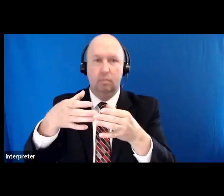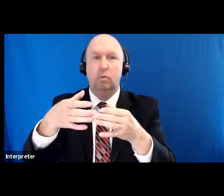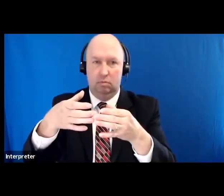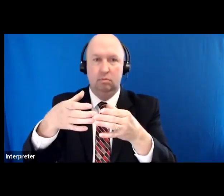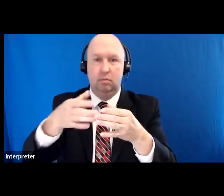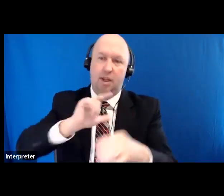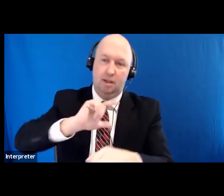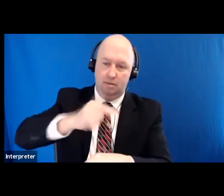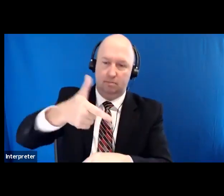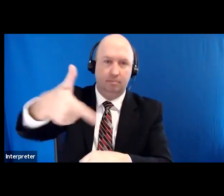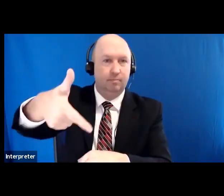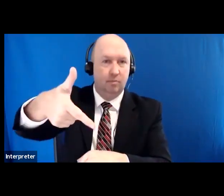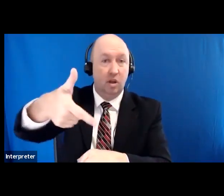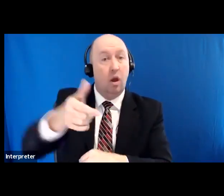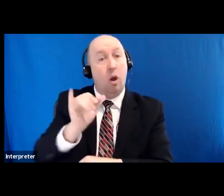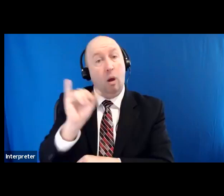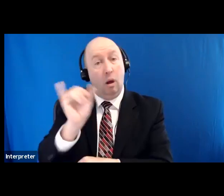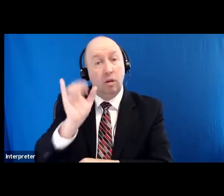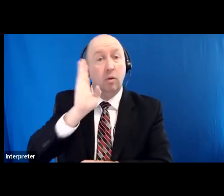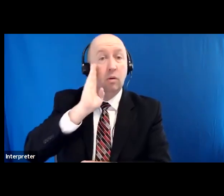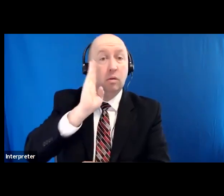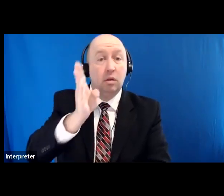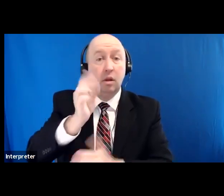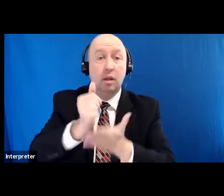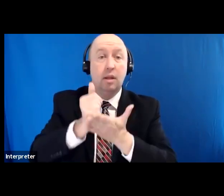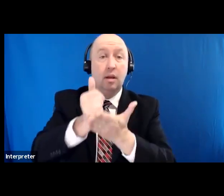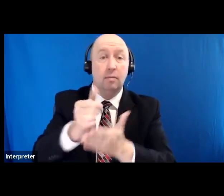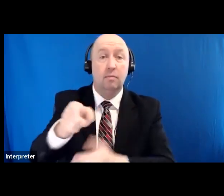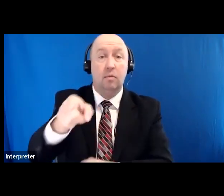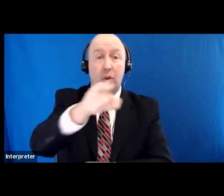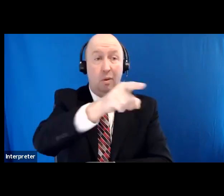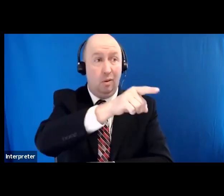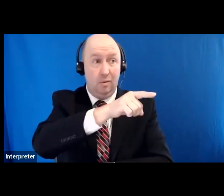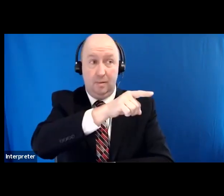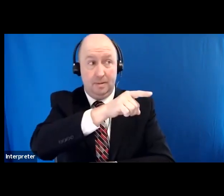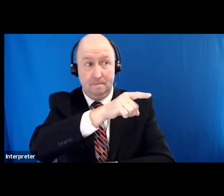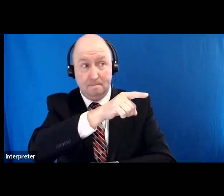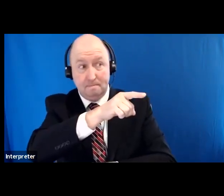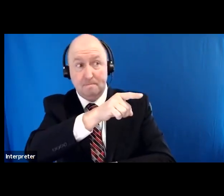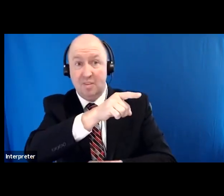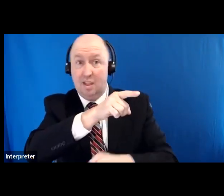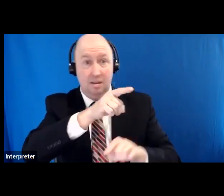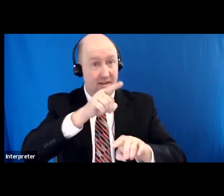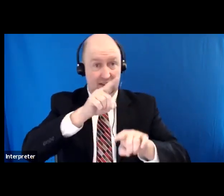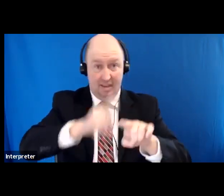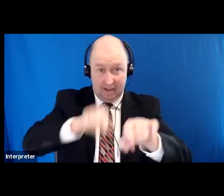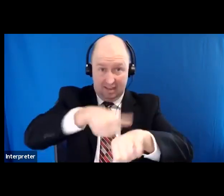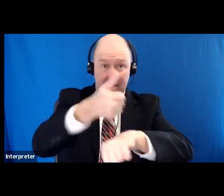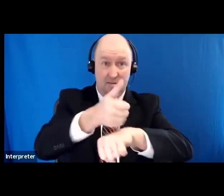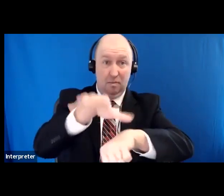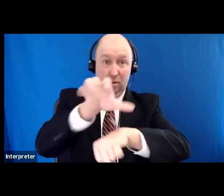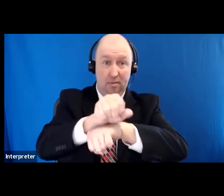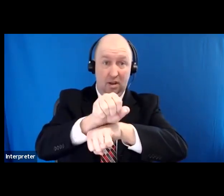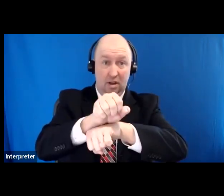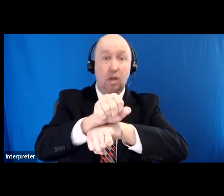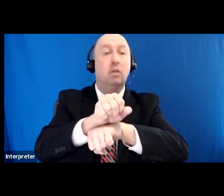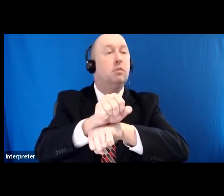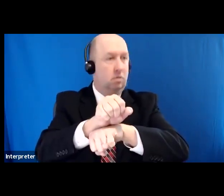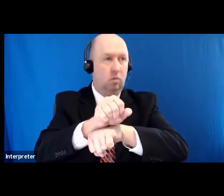around. We also will be helping those who cannot make the appointment themselves to make the